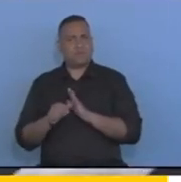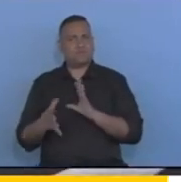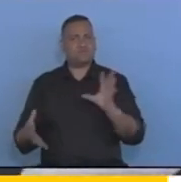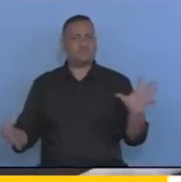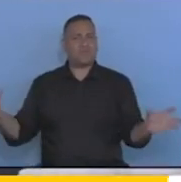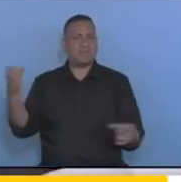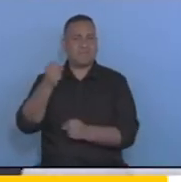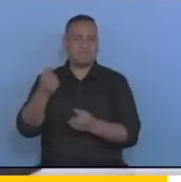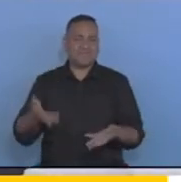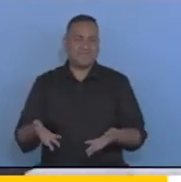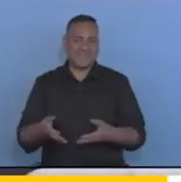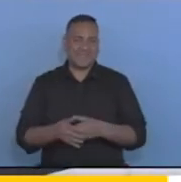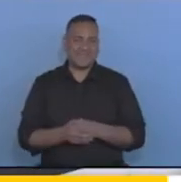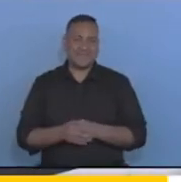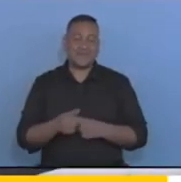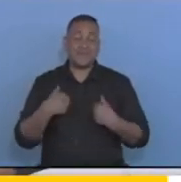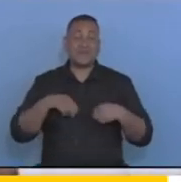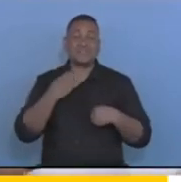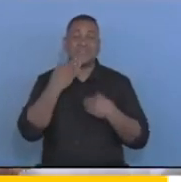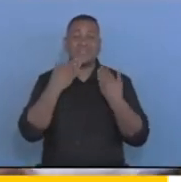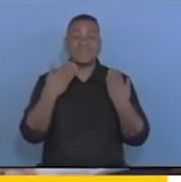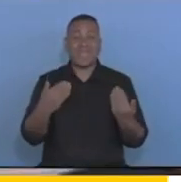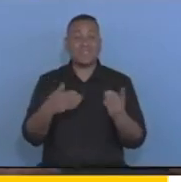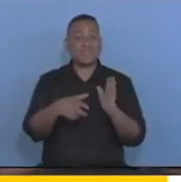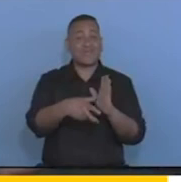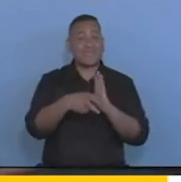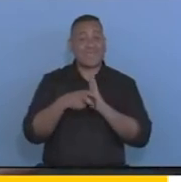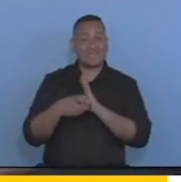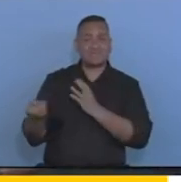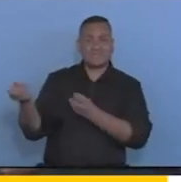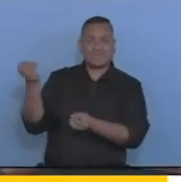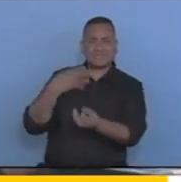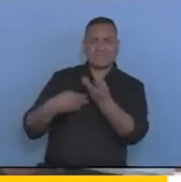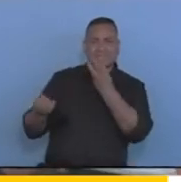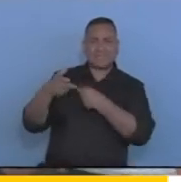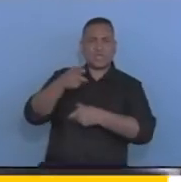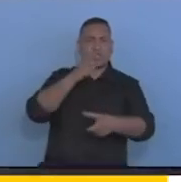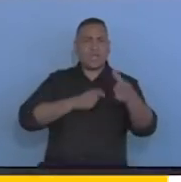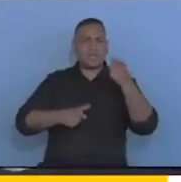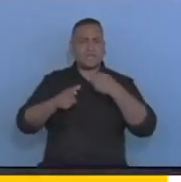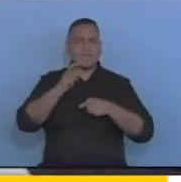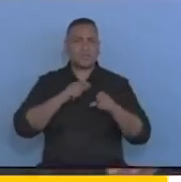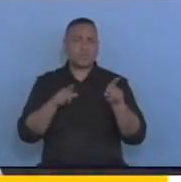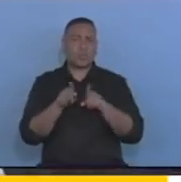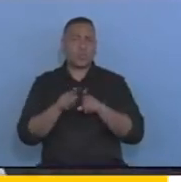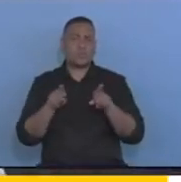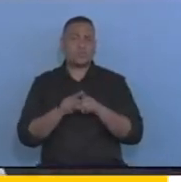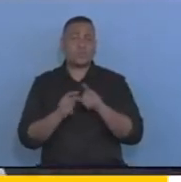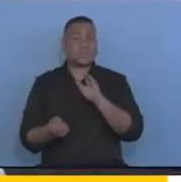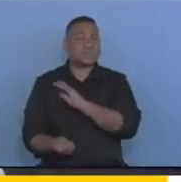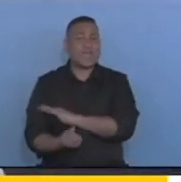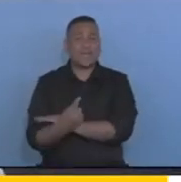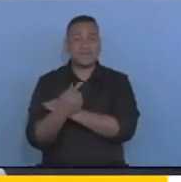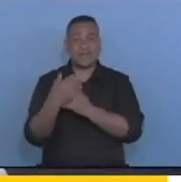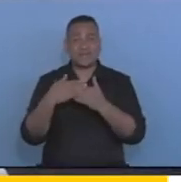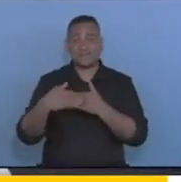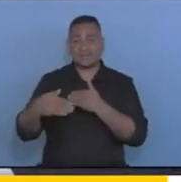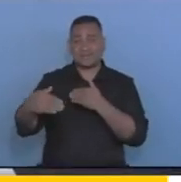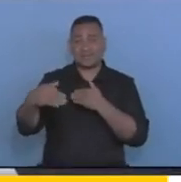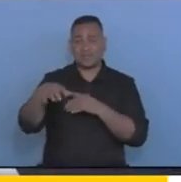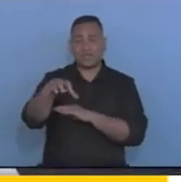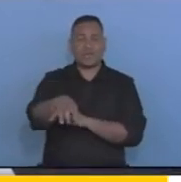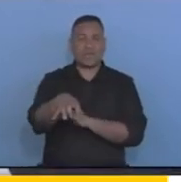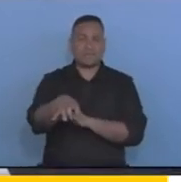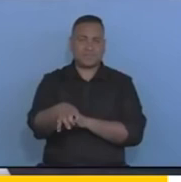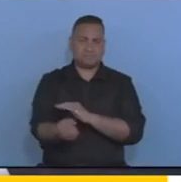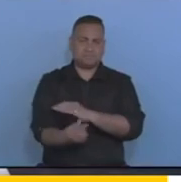wrap it up. I want to say thank you to all the guests for giving us the insight and sort of really letting you in into what exactly happens on this amazing campus